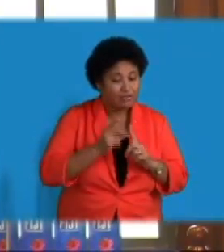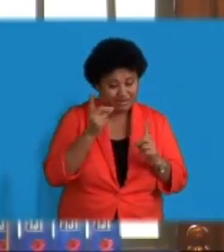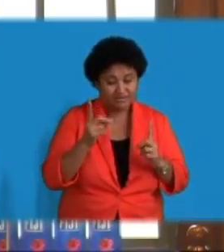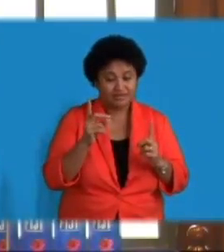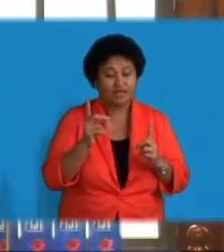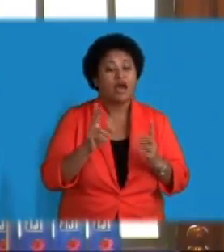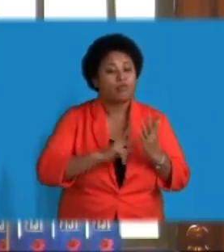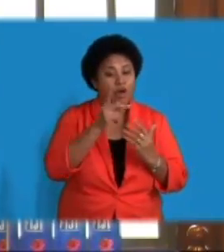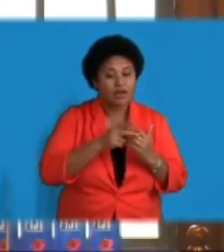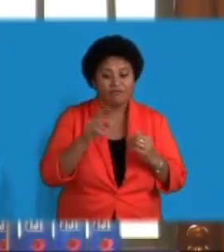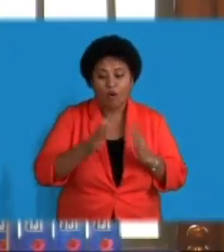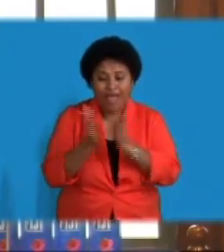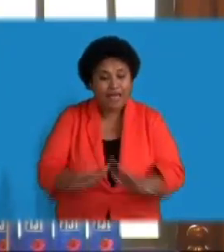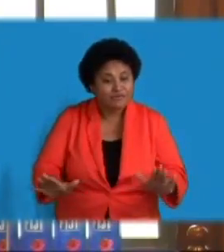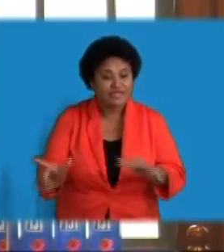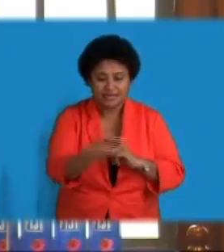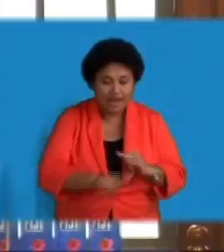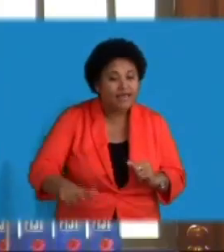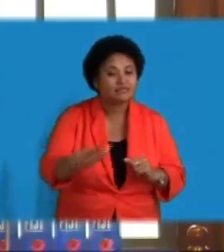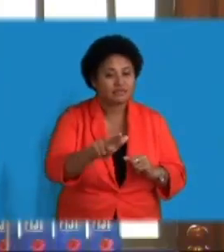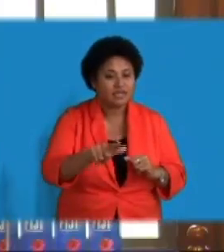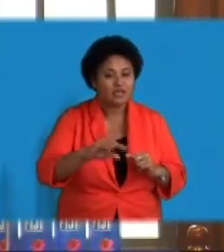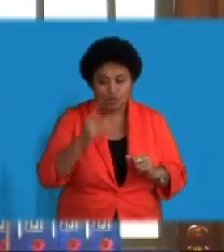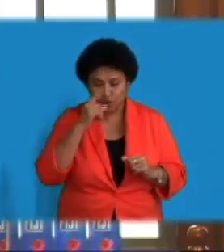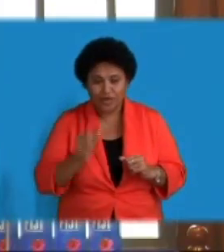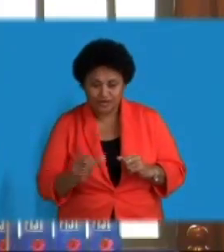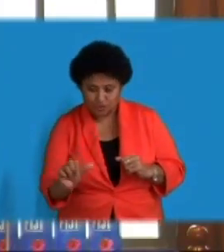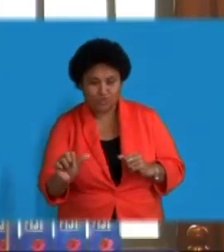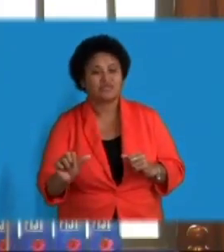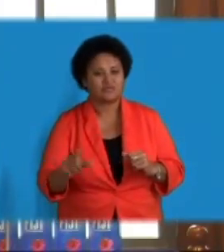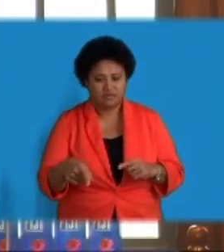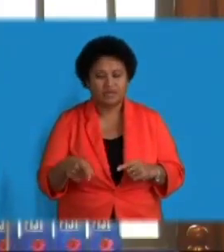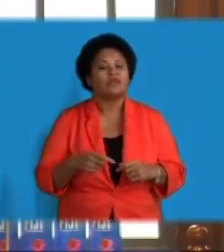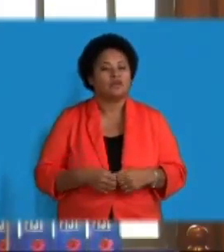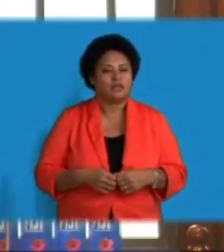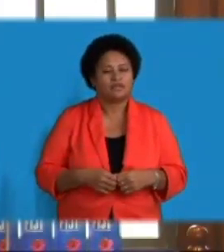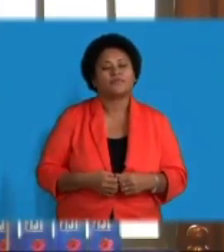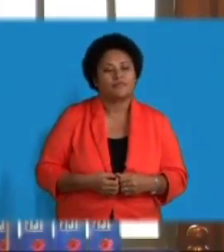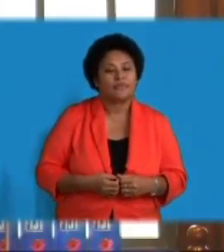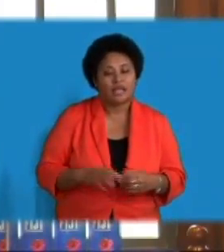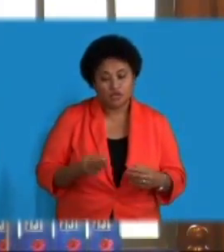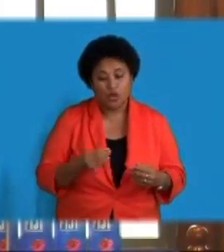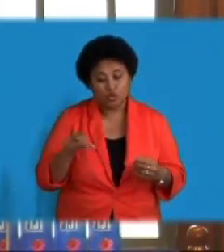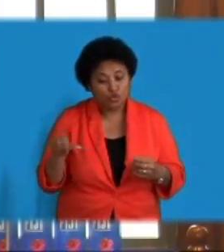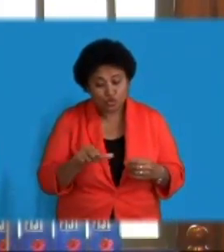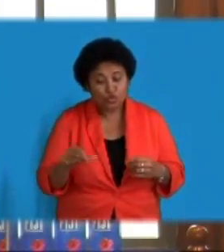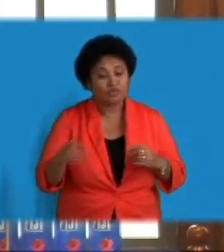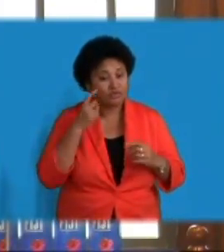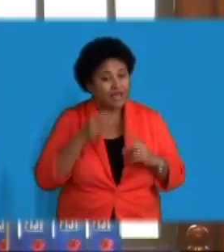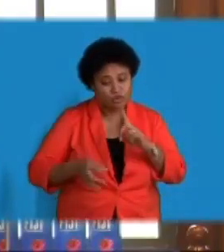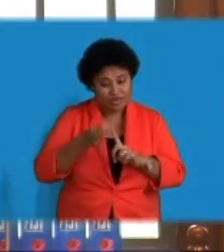the land could be developed for their highest and best use. This is done, Madam Speaker, with all the